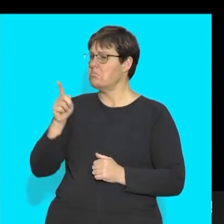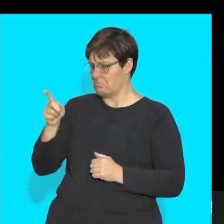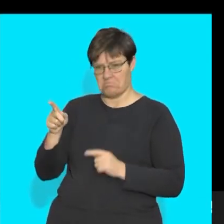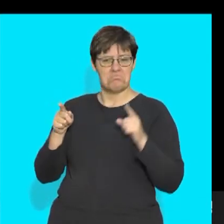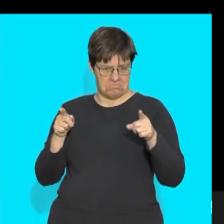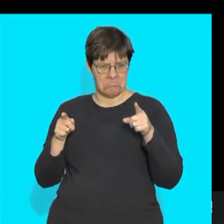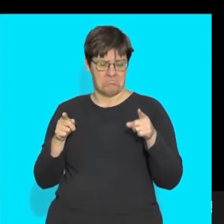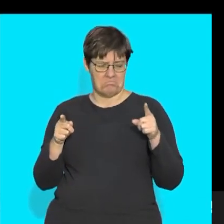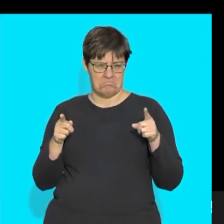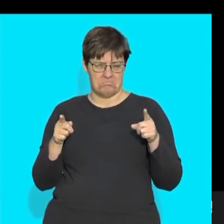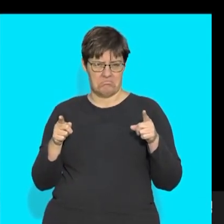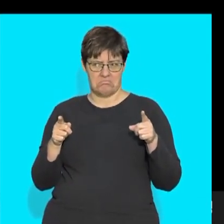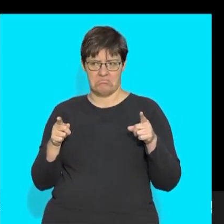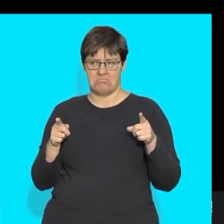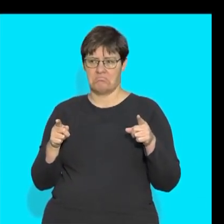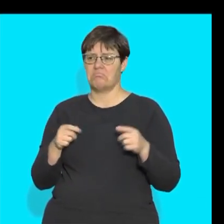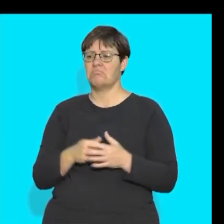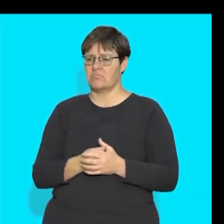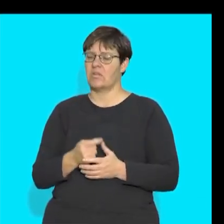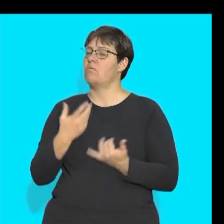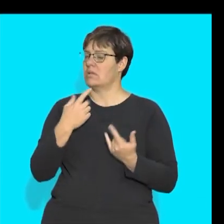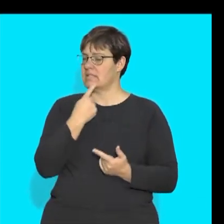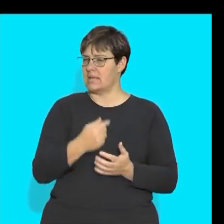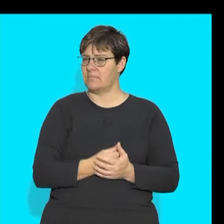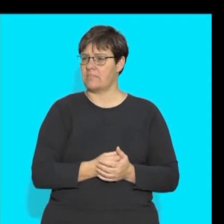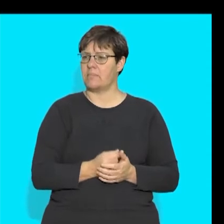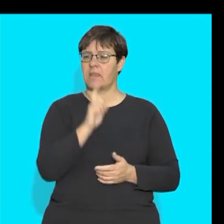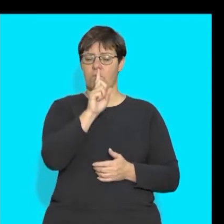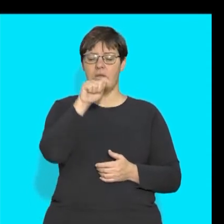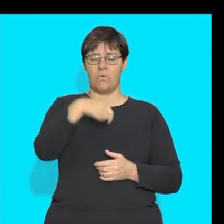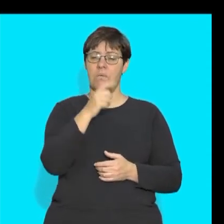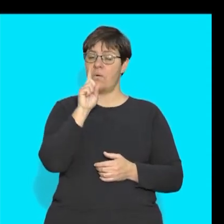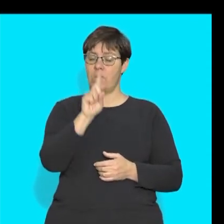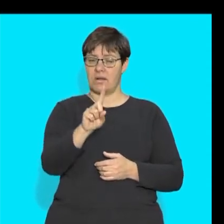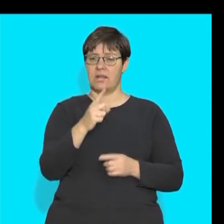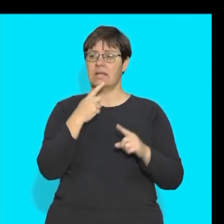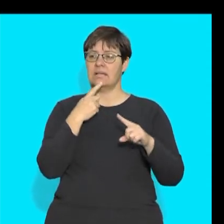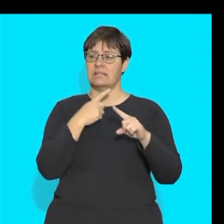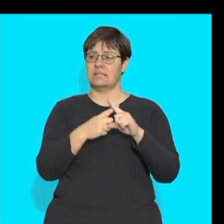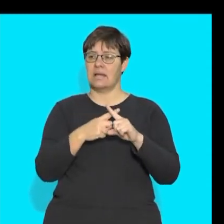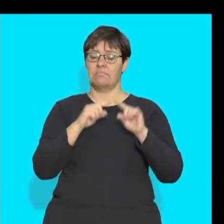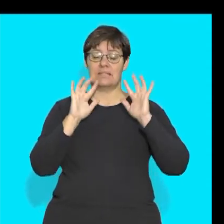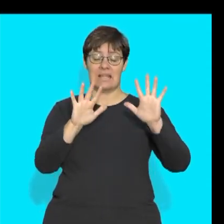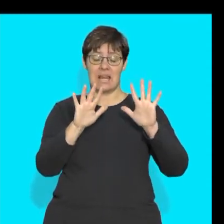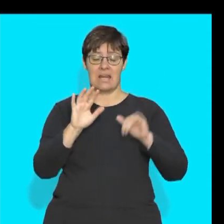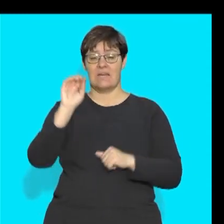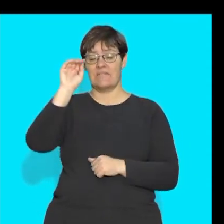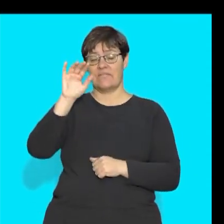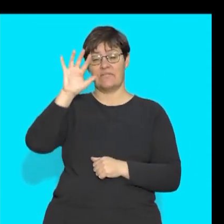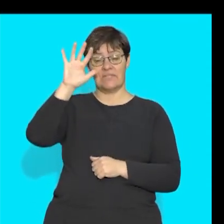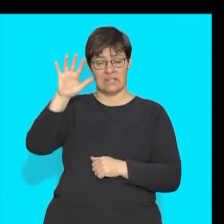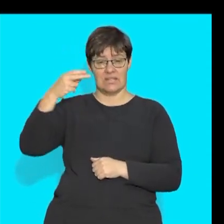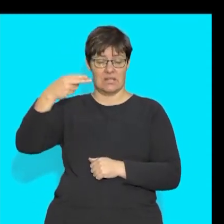close enough. So we can go 1,1 times 10 to